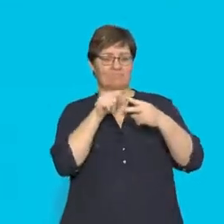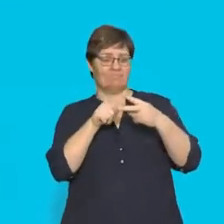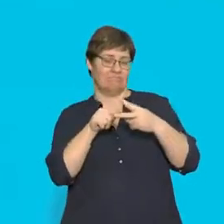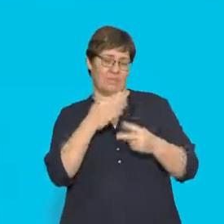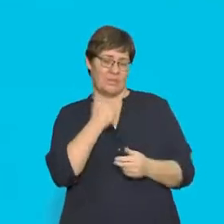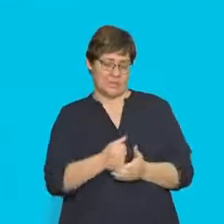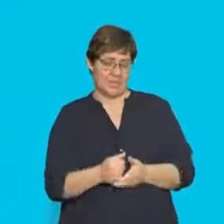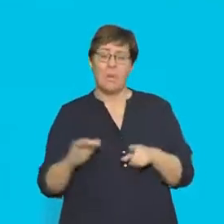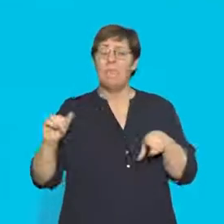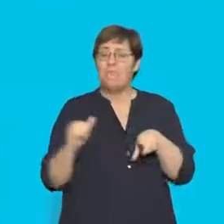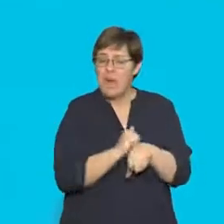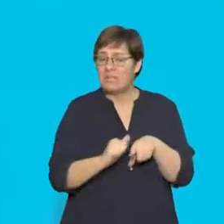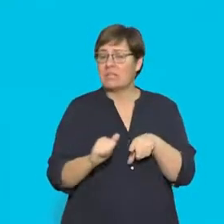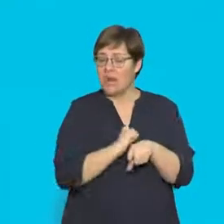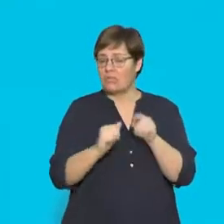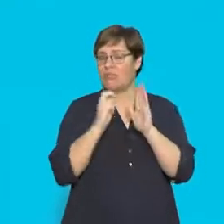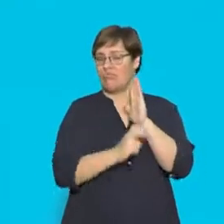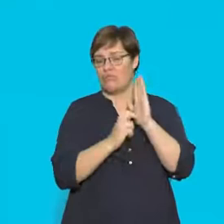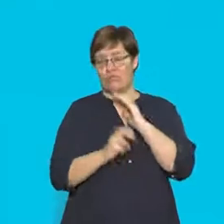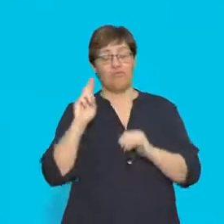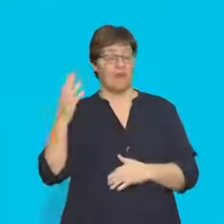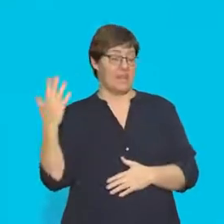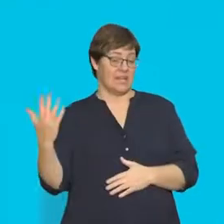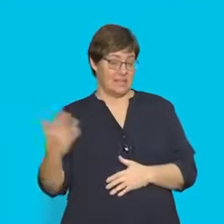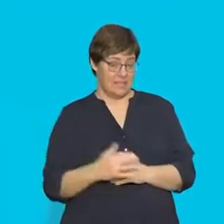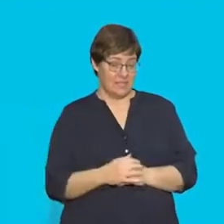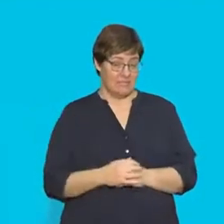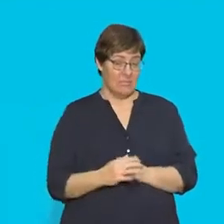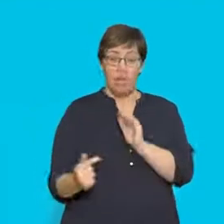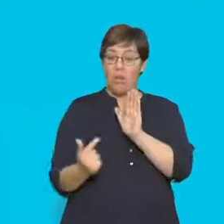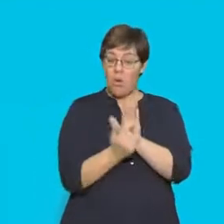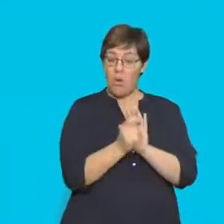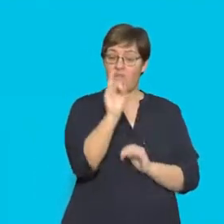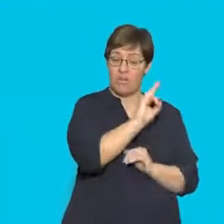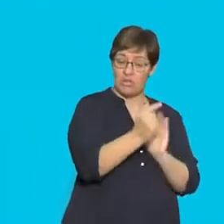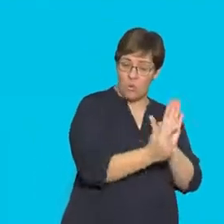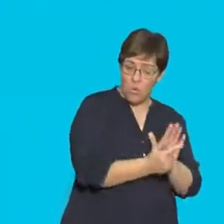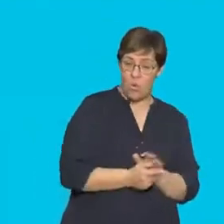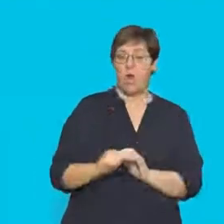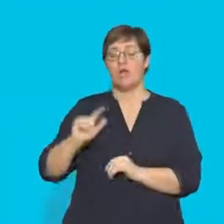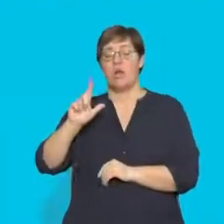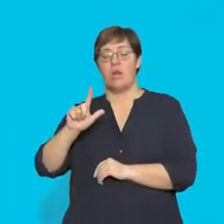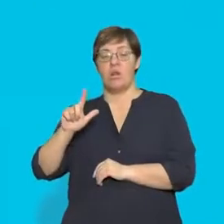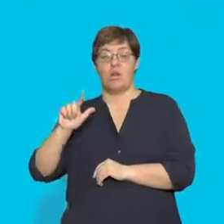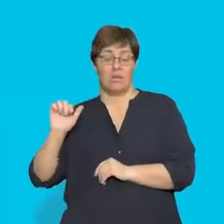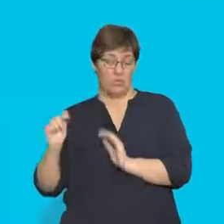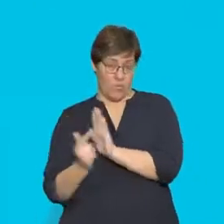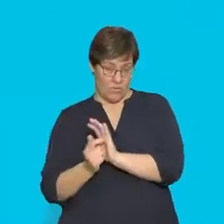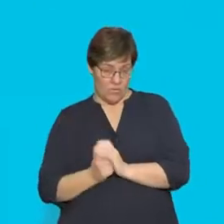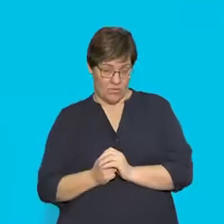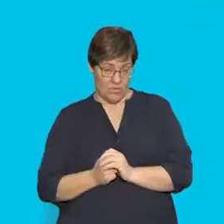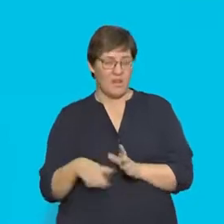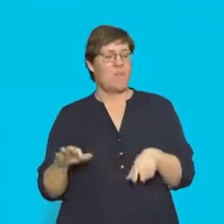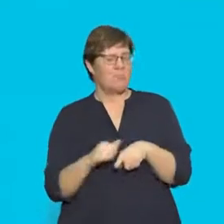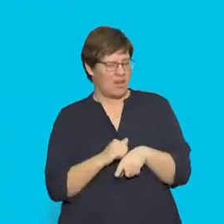aspects. Practice the rules, the right-hand rule, remember the laws, Faraday's law, and do lots